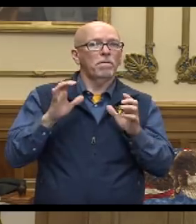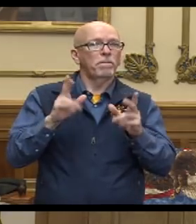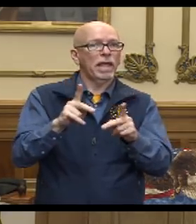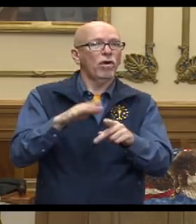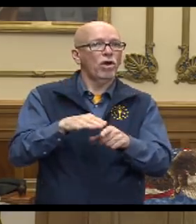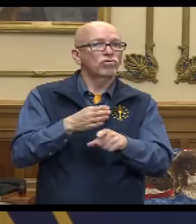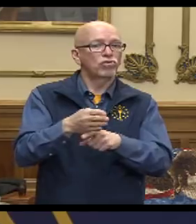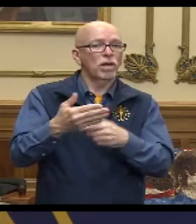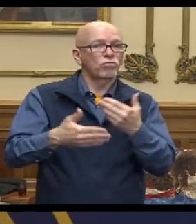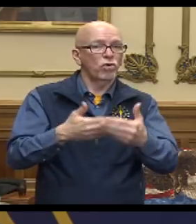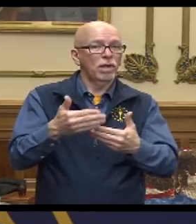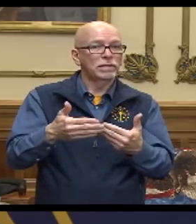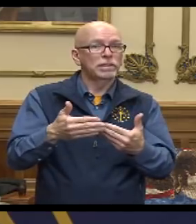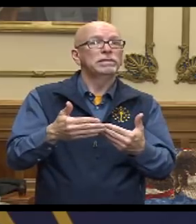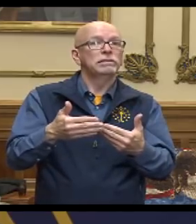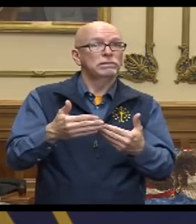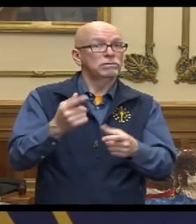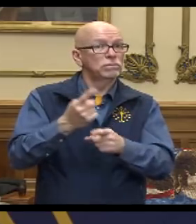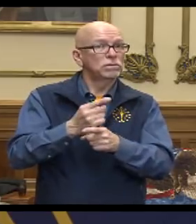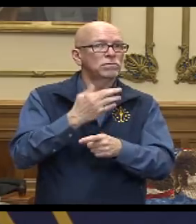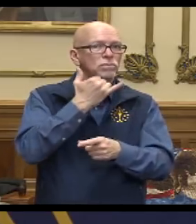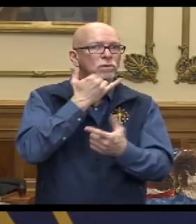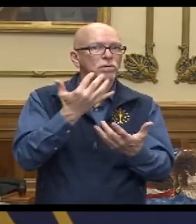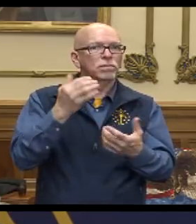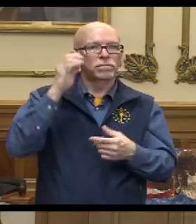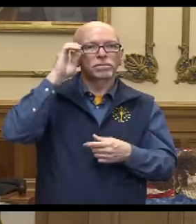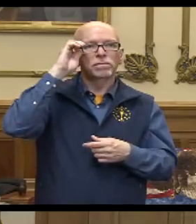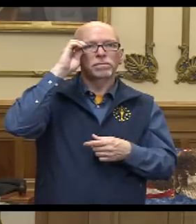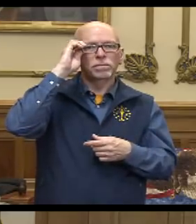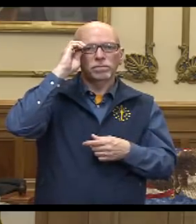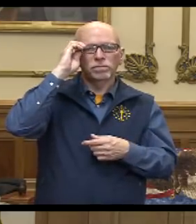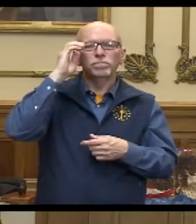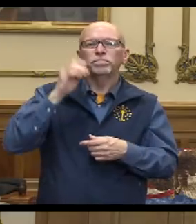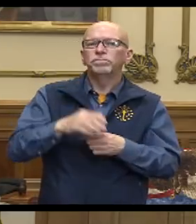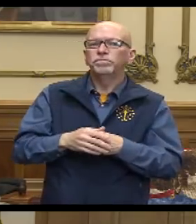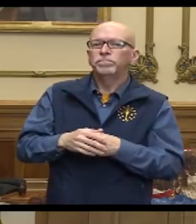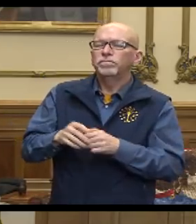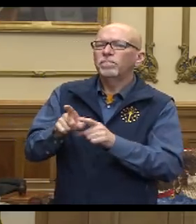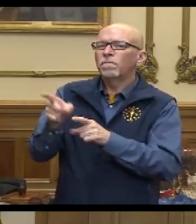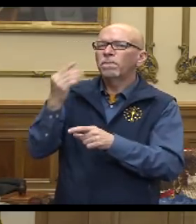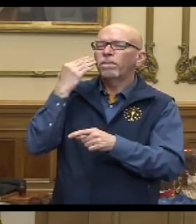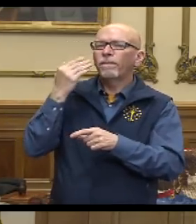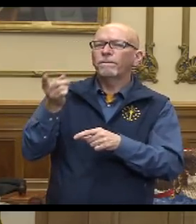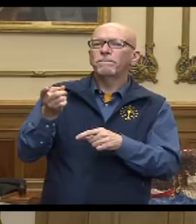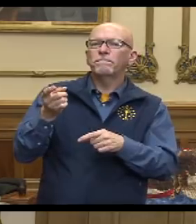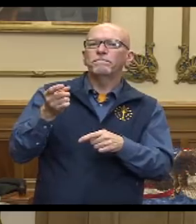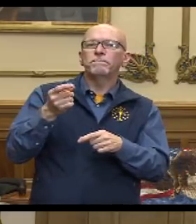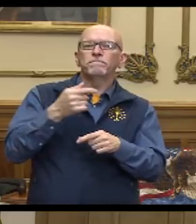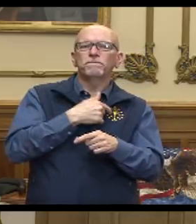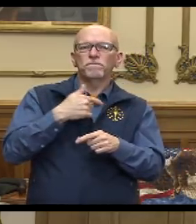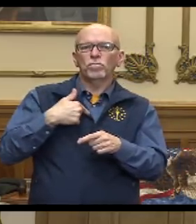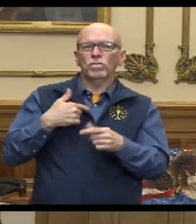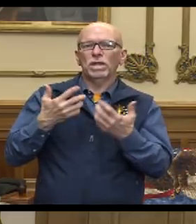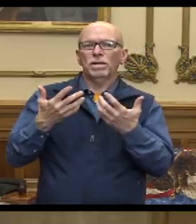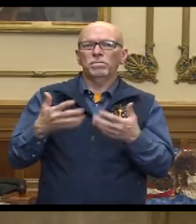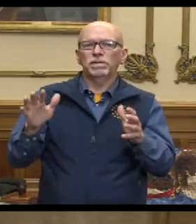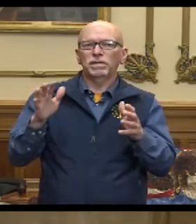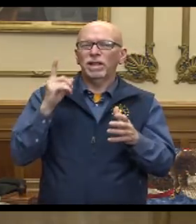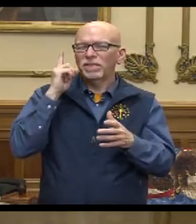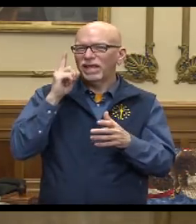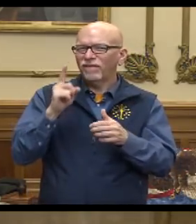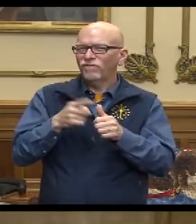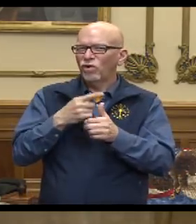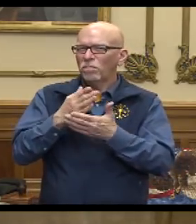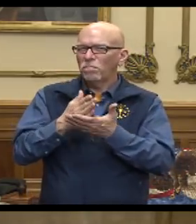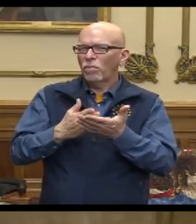on track process is doing what it's supposed to? So as you know, we completed, well, I guess the first part